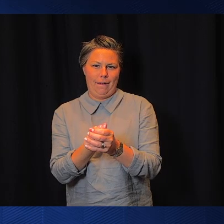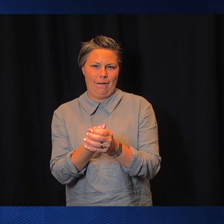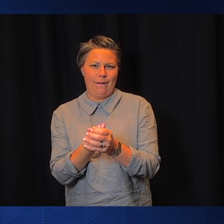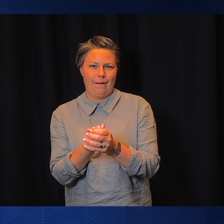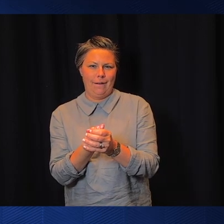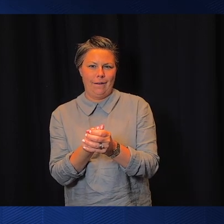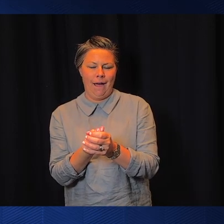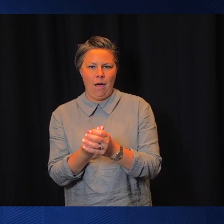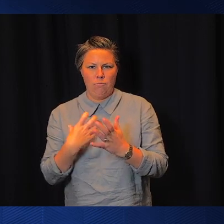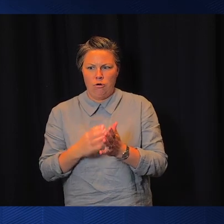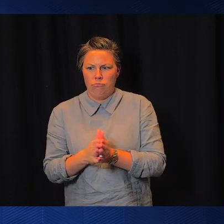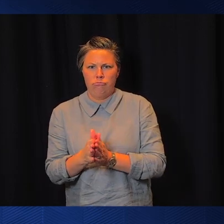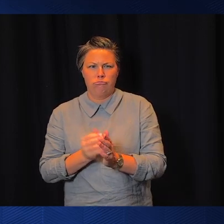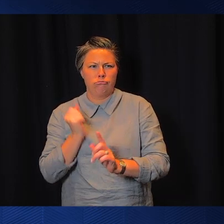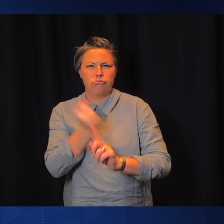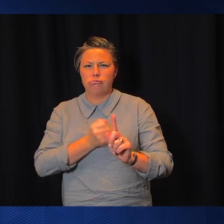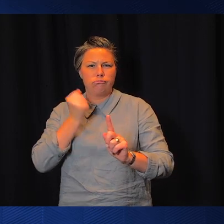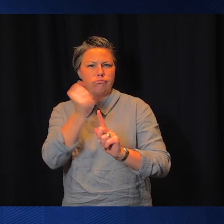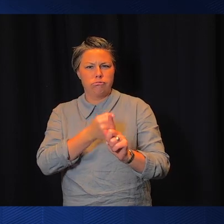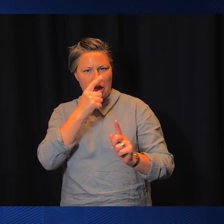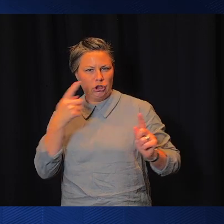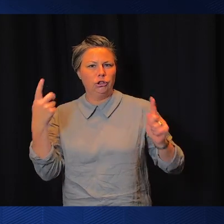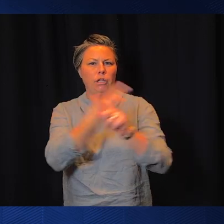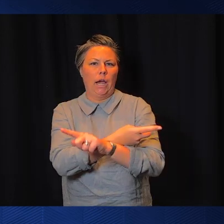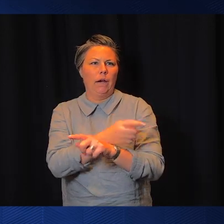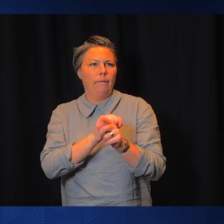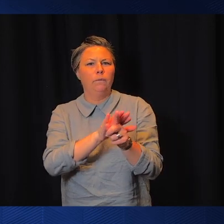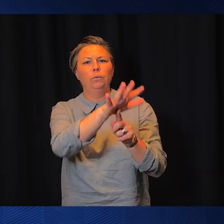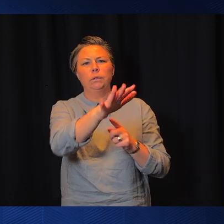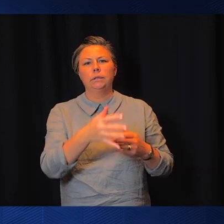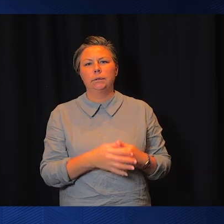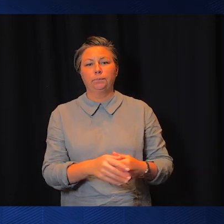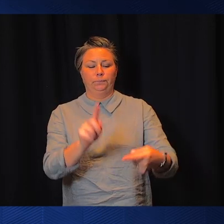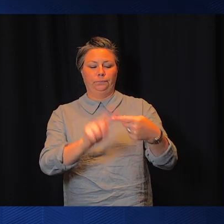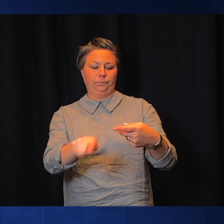really changes, right? I think that's how it complements itself. Number 2, on the military.